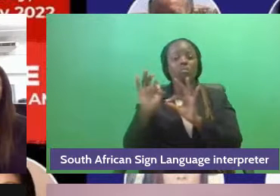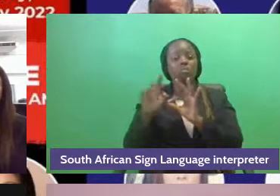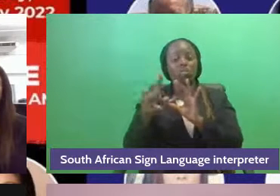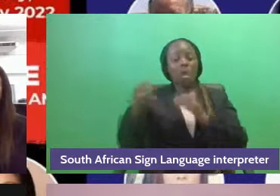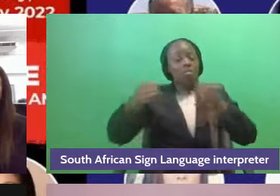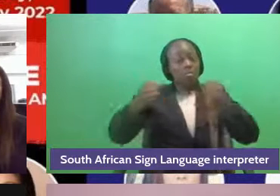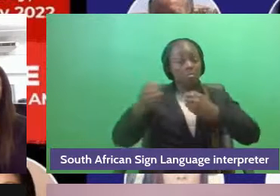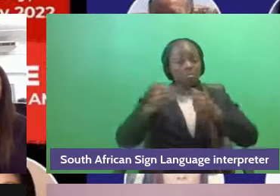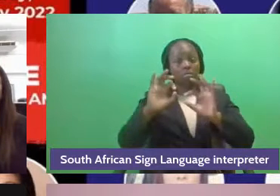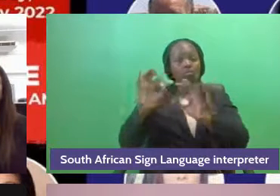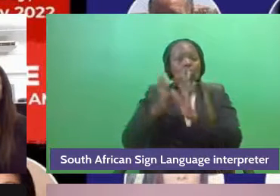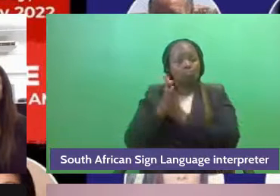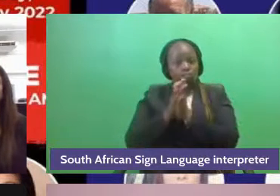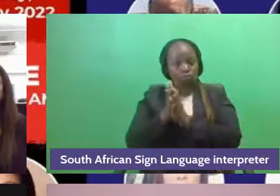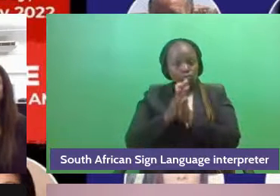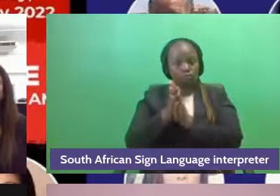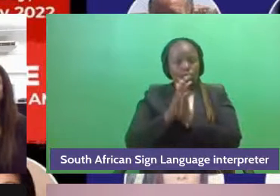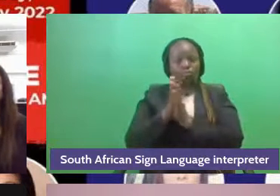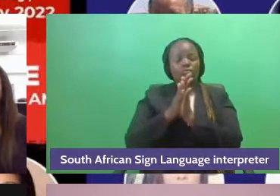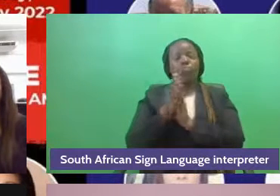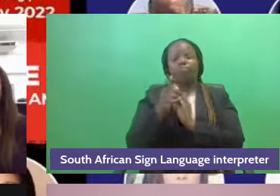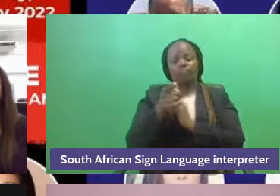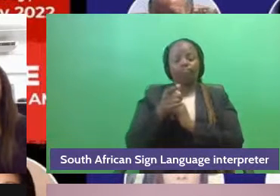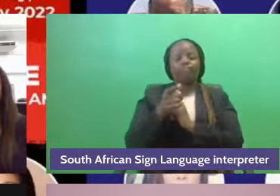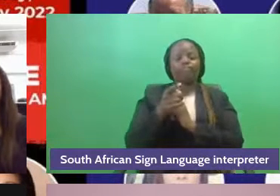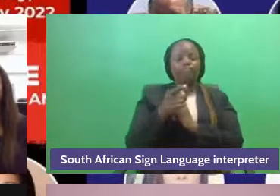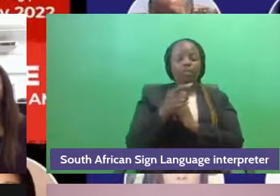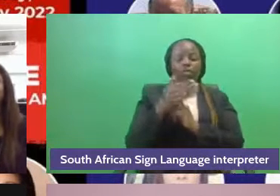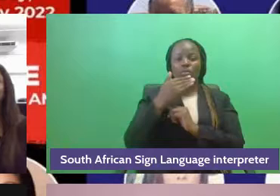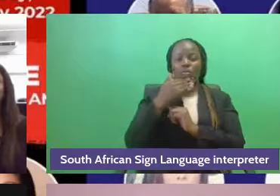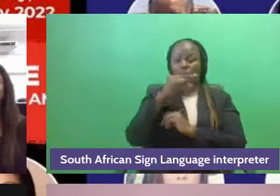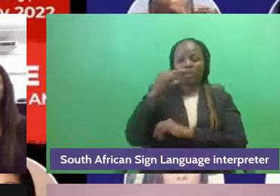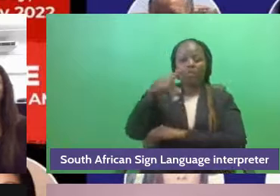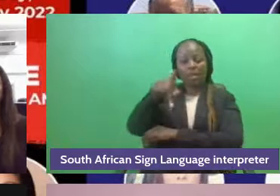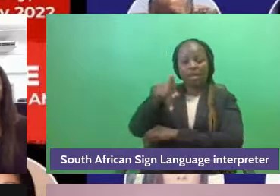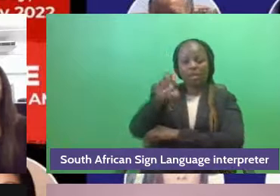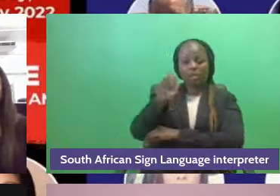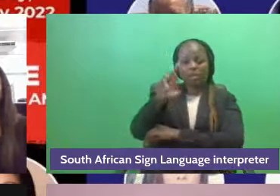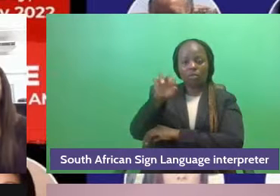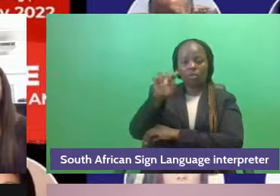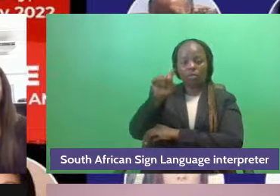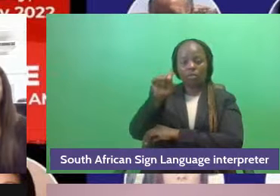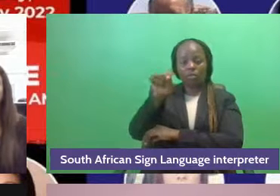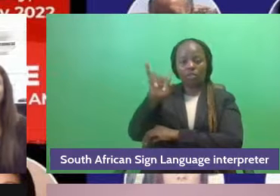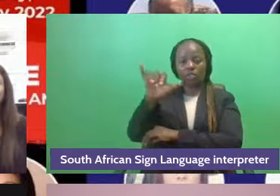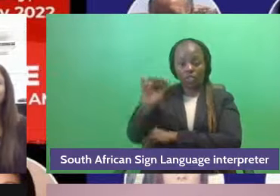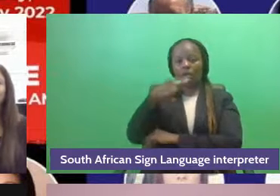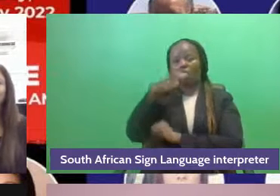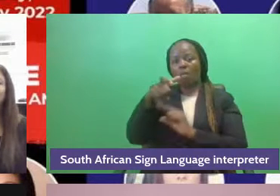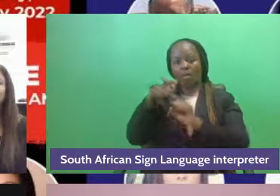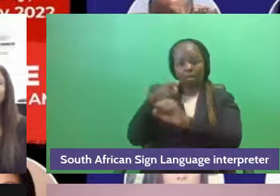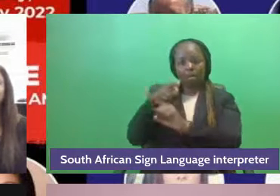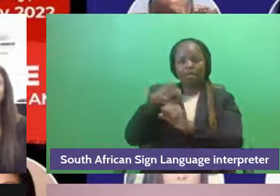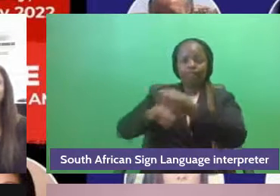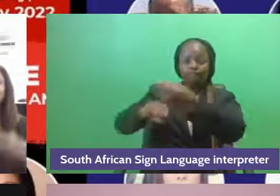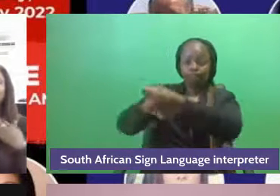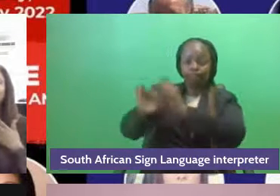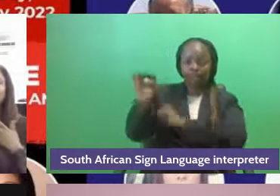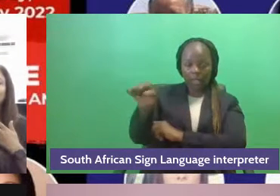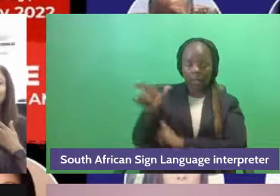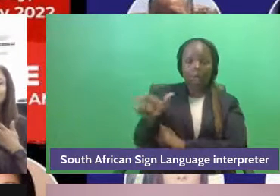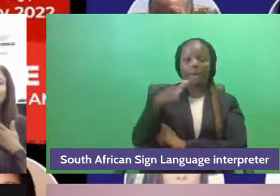and encourage employment. So that is from Portia, and we definitely support that,